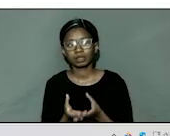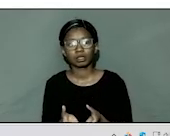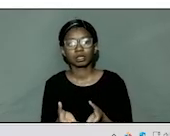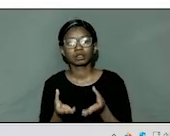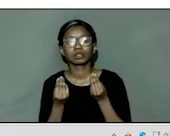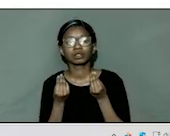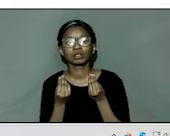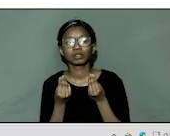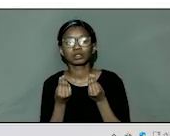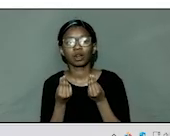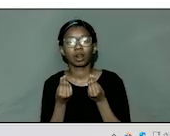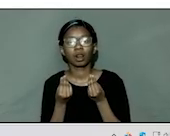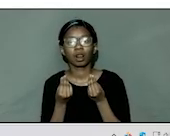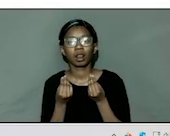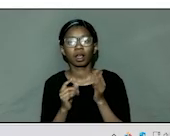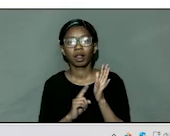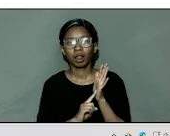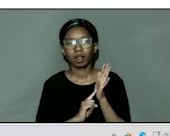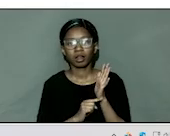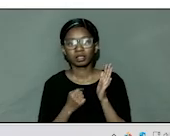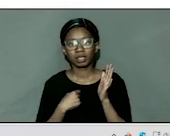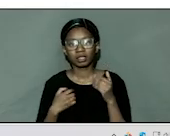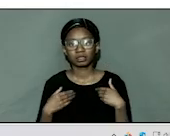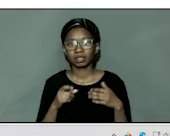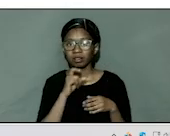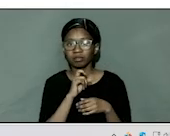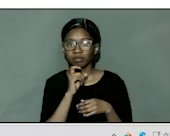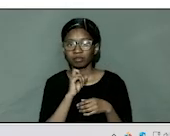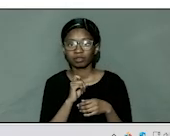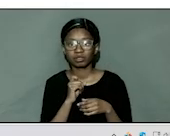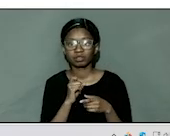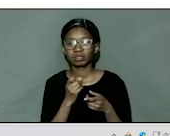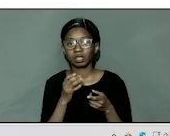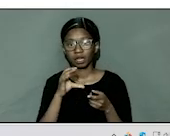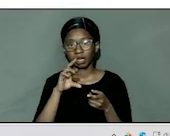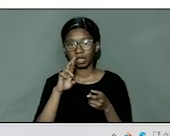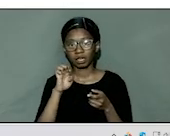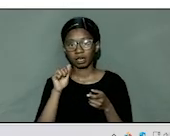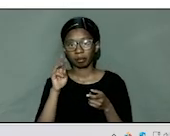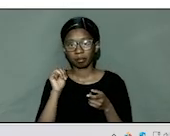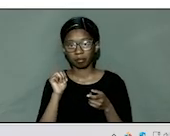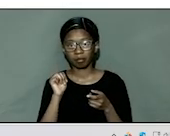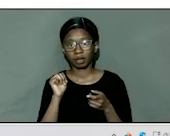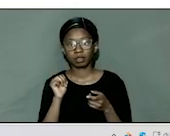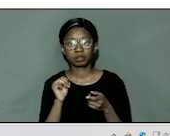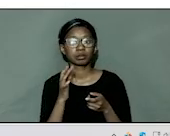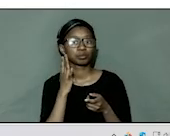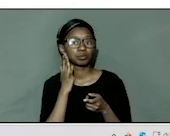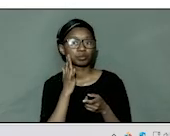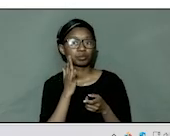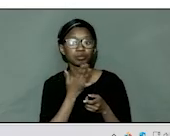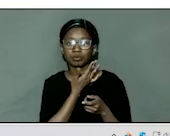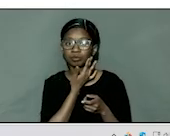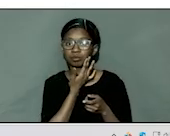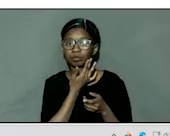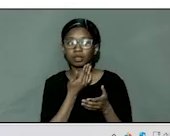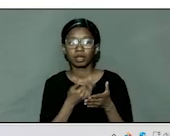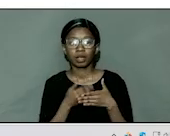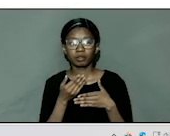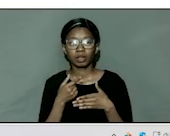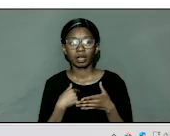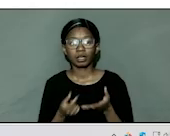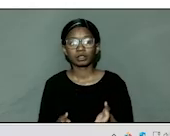start using the cream I give. And then I would acquire being yellow